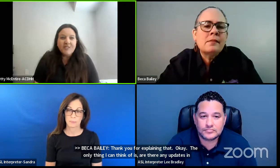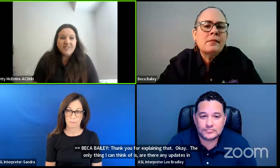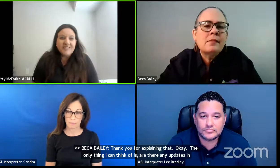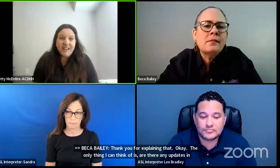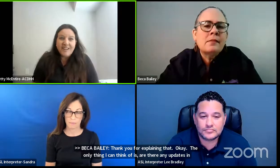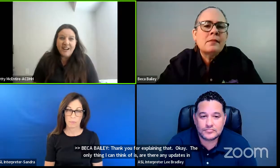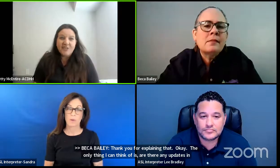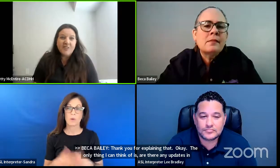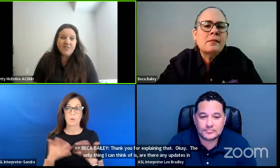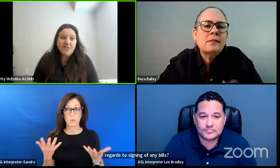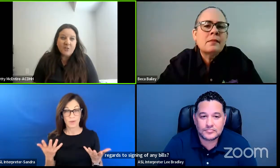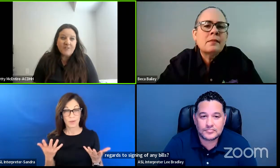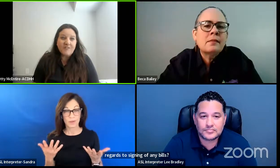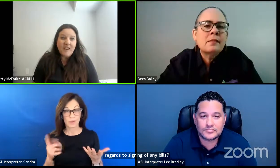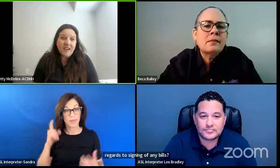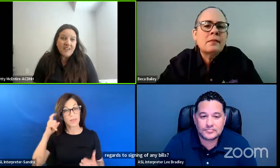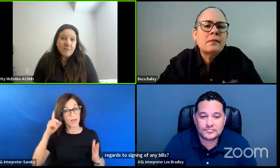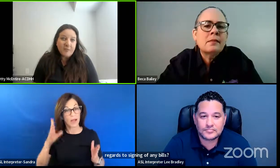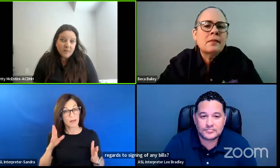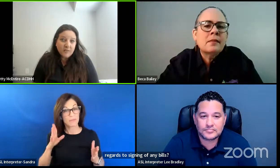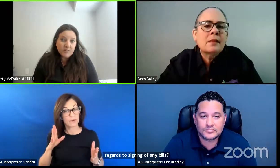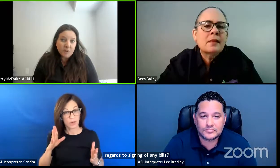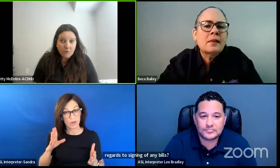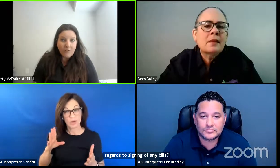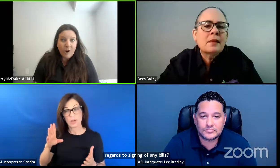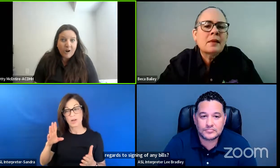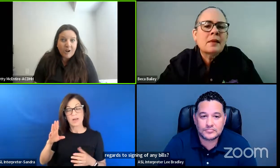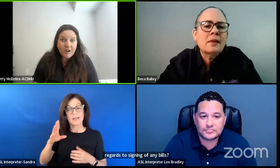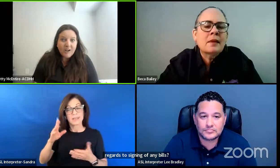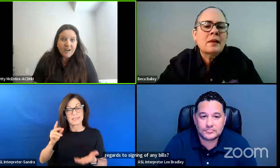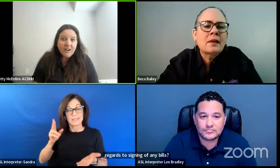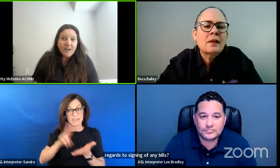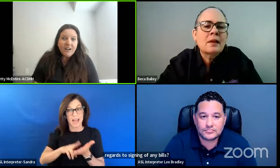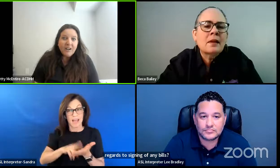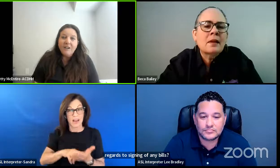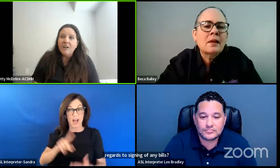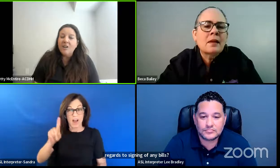the governor has signed 135 bills so far.